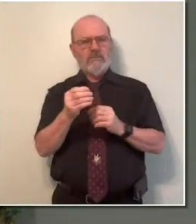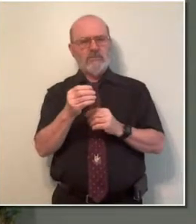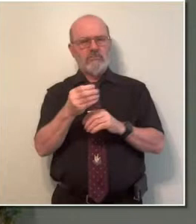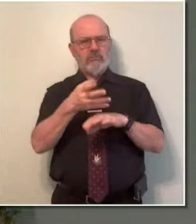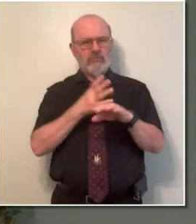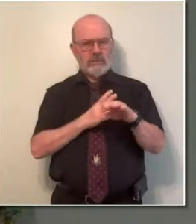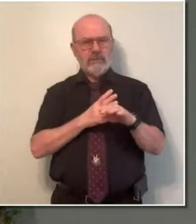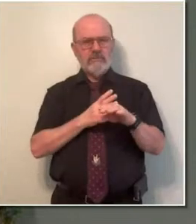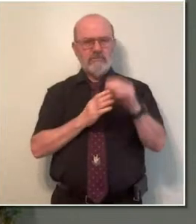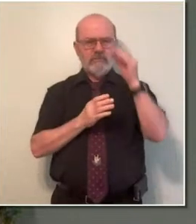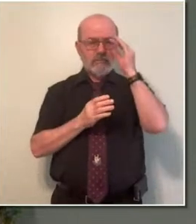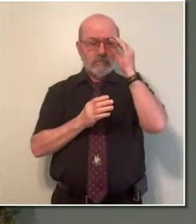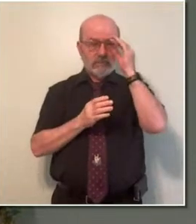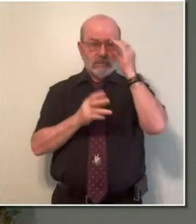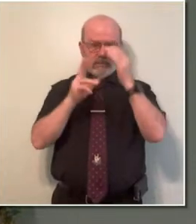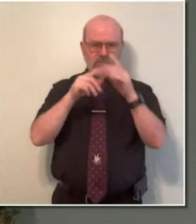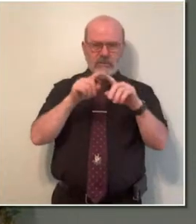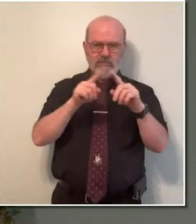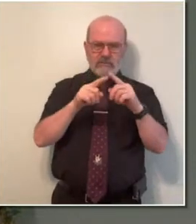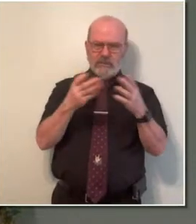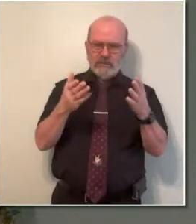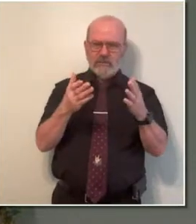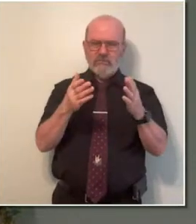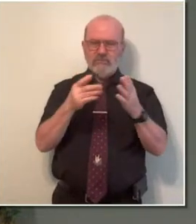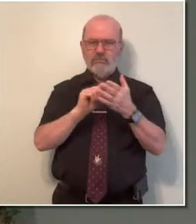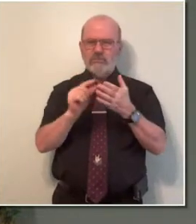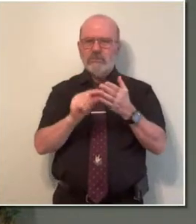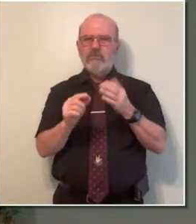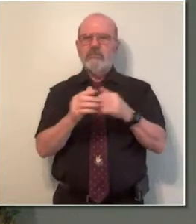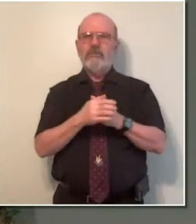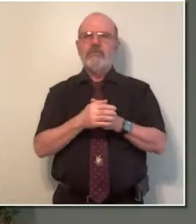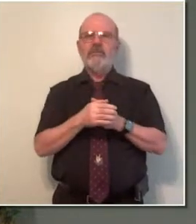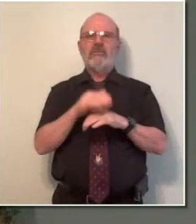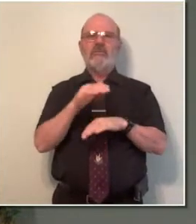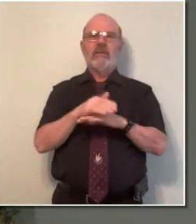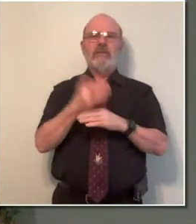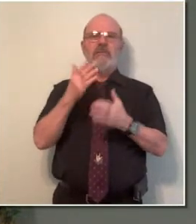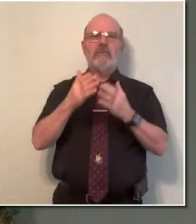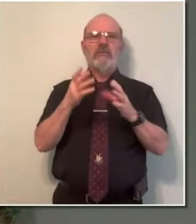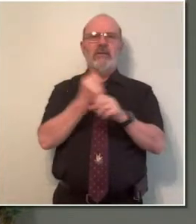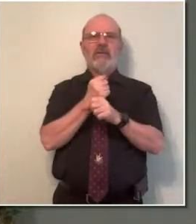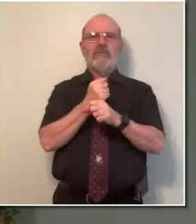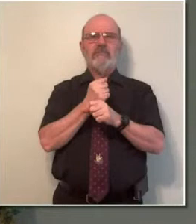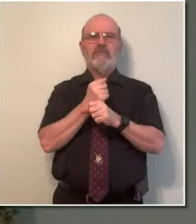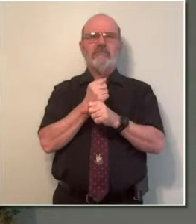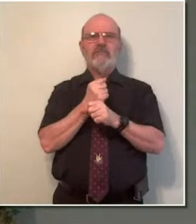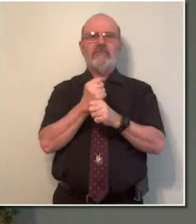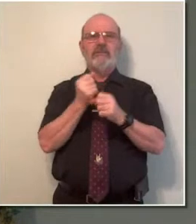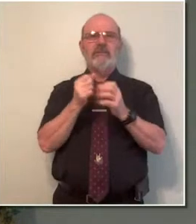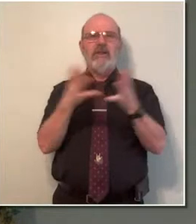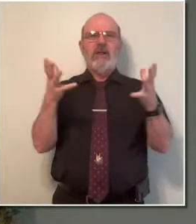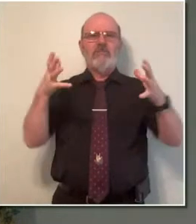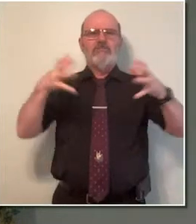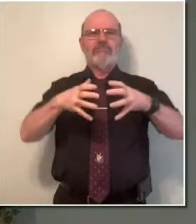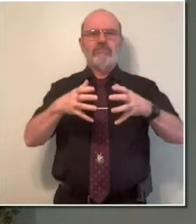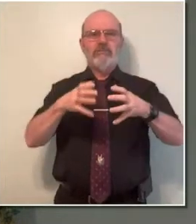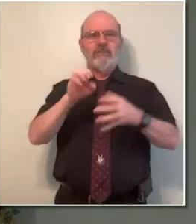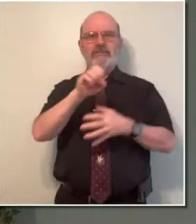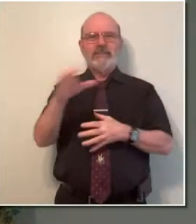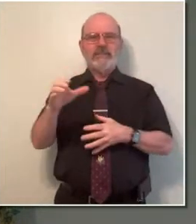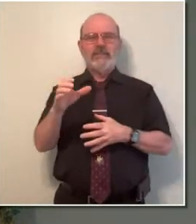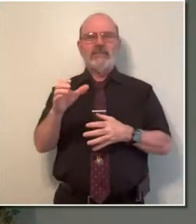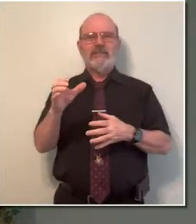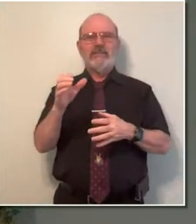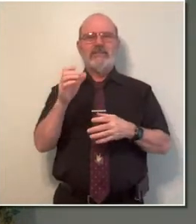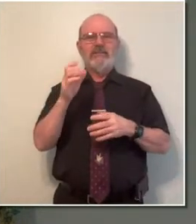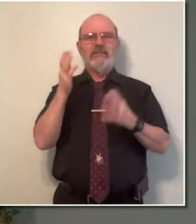And I was reading different portions of scripture. So tonight you may just get this big dose of Ecclesiastes, but I